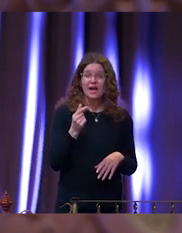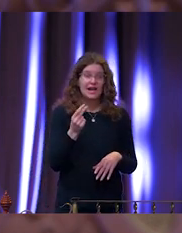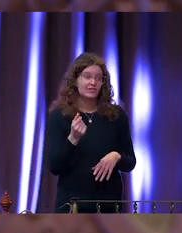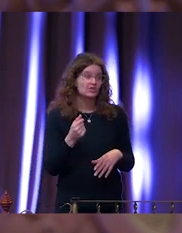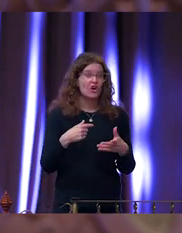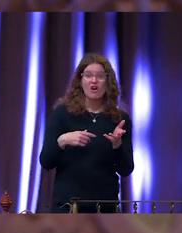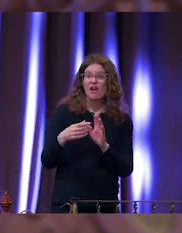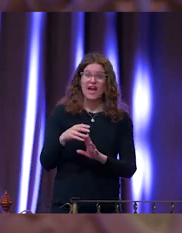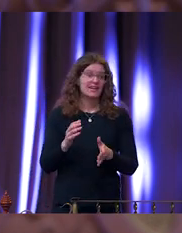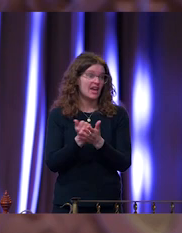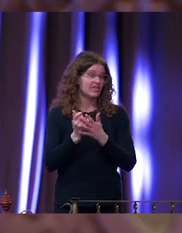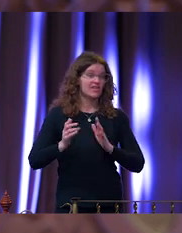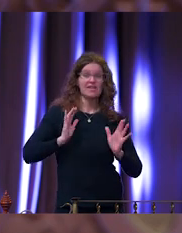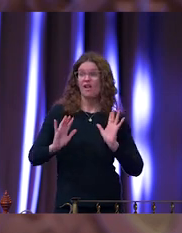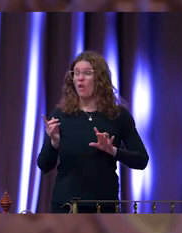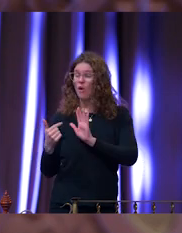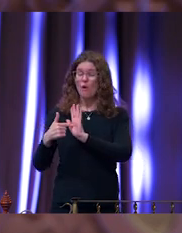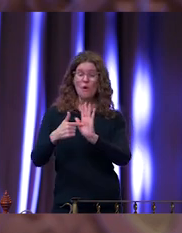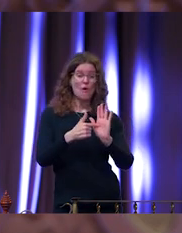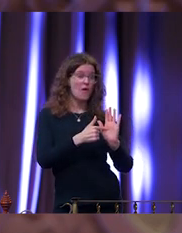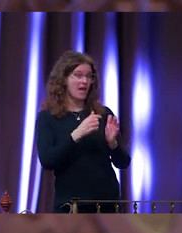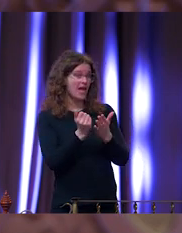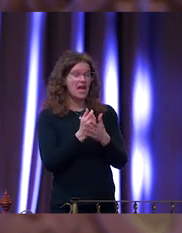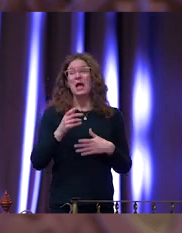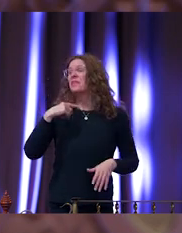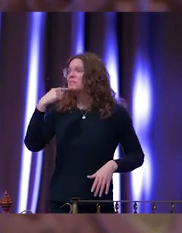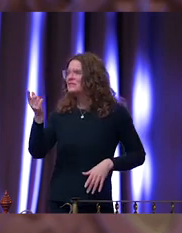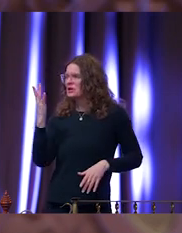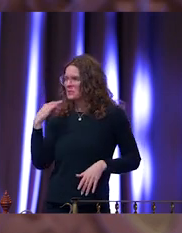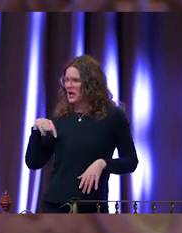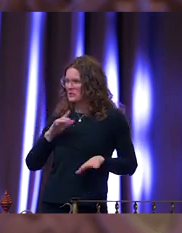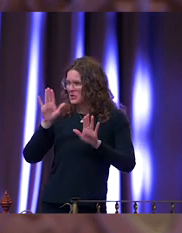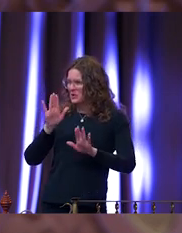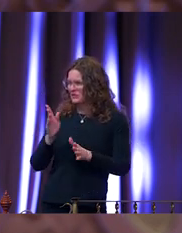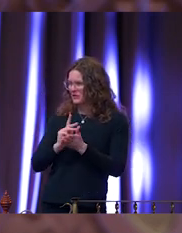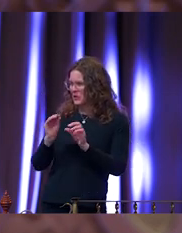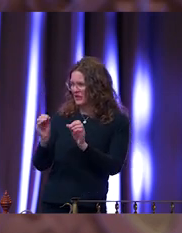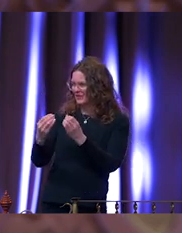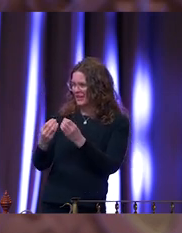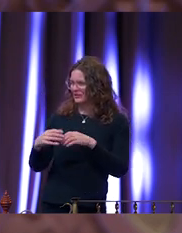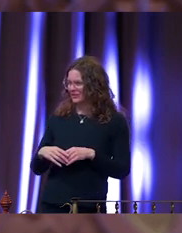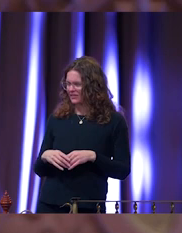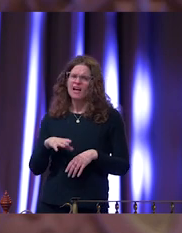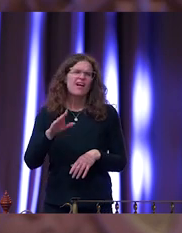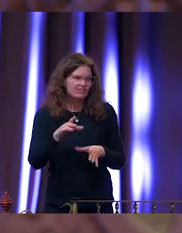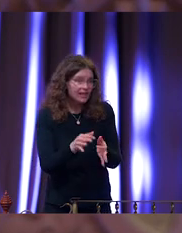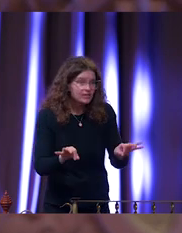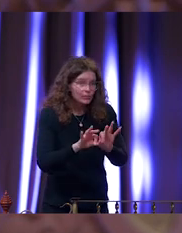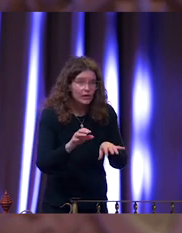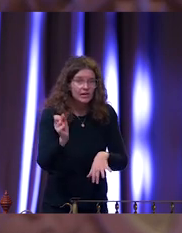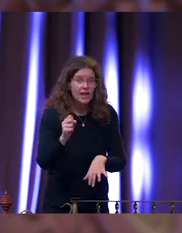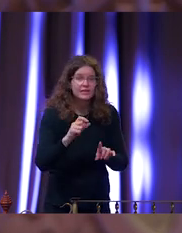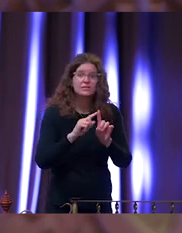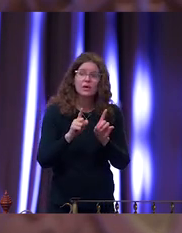and everything looked awesome. And it's all about, let me tell you about why we're wonderful. And that's important, but you know, you show how